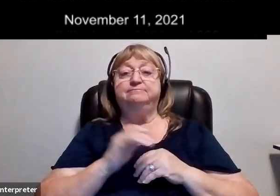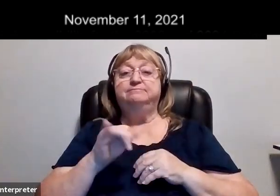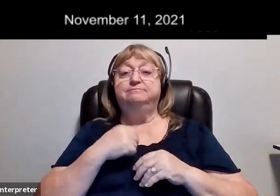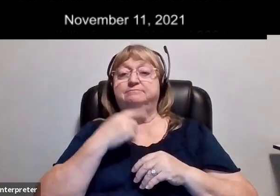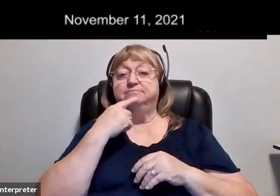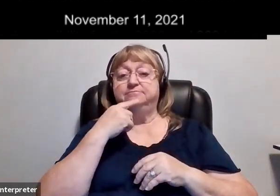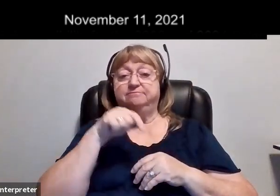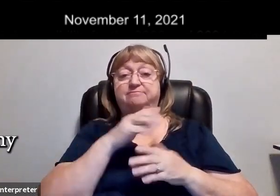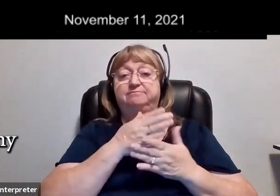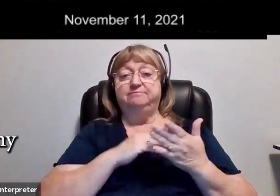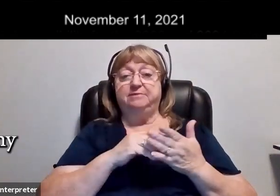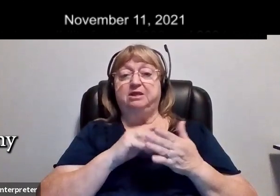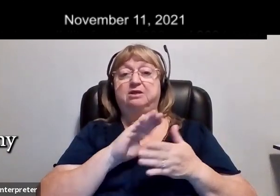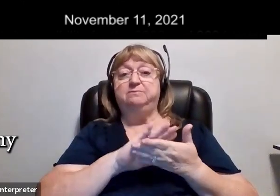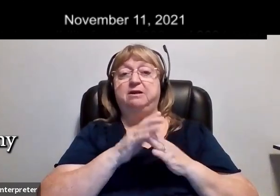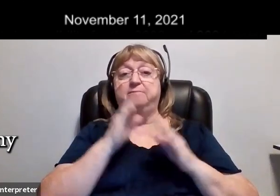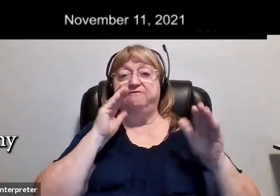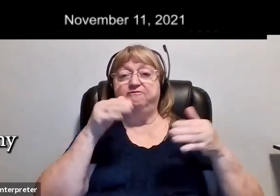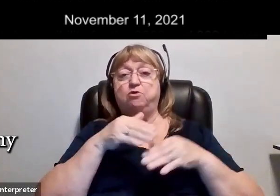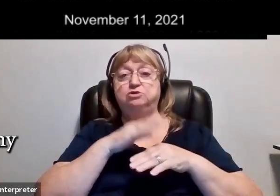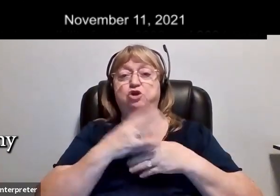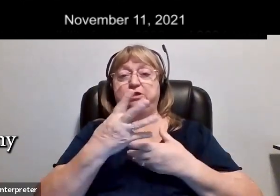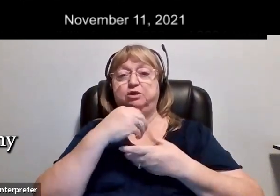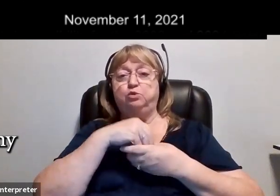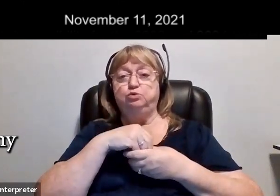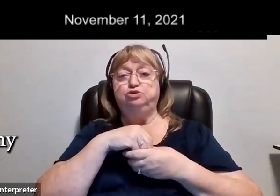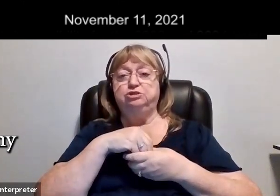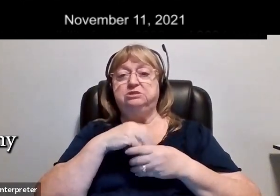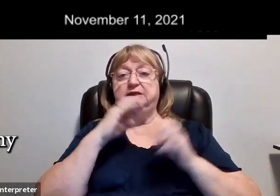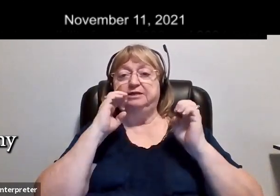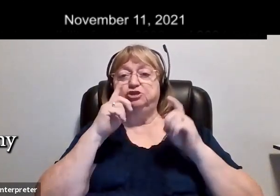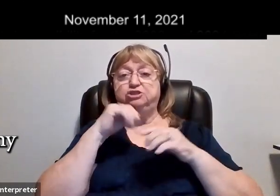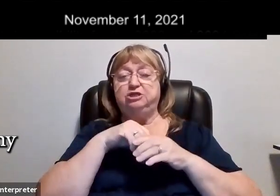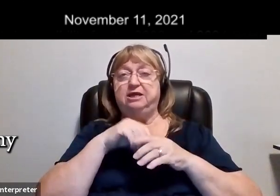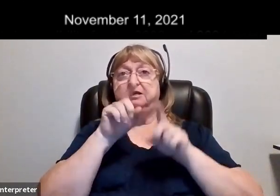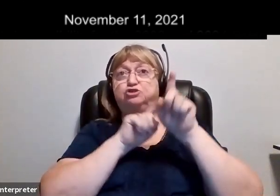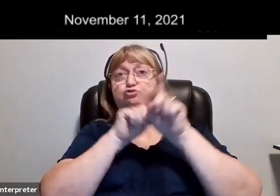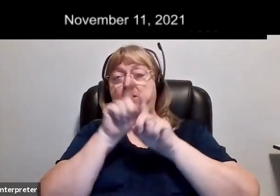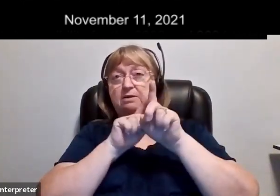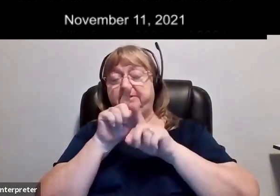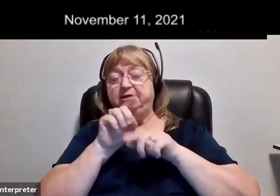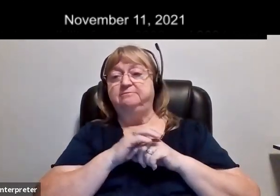has become a focus, the session about the inclusion in astronomy, and this